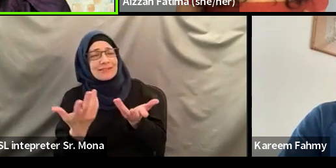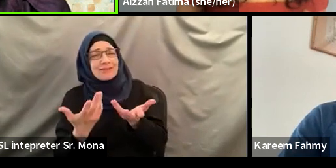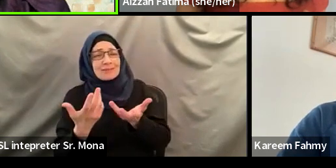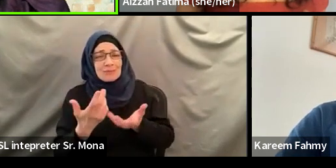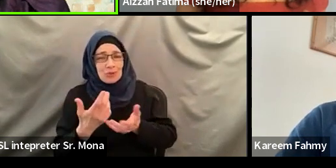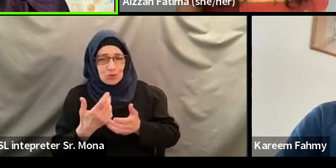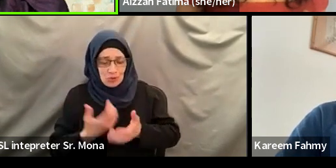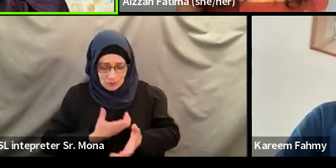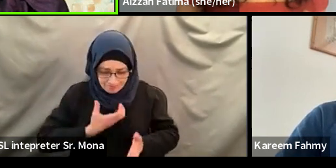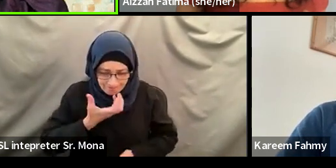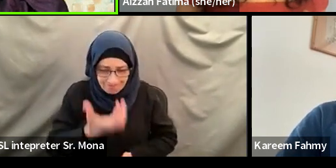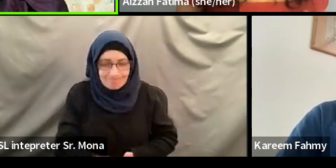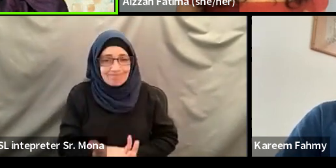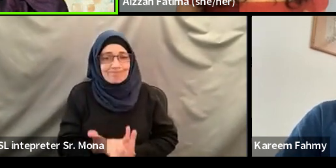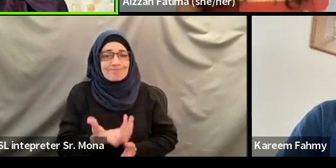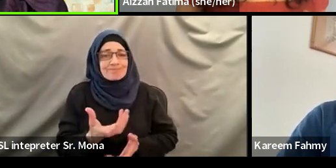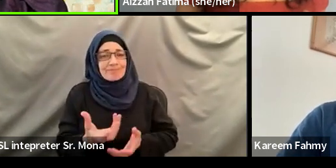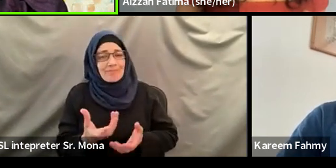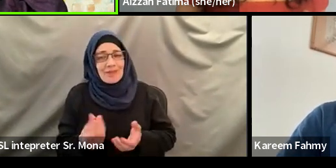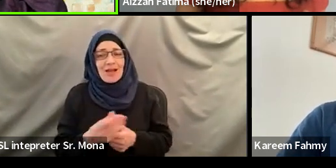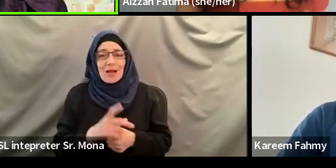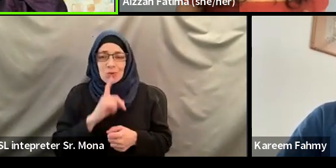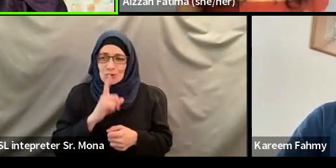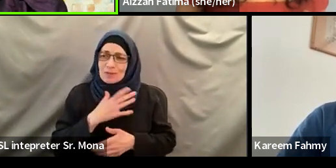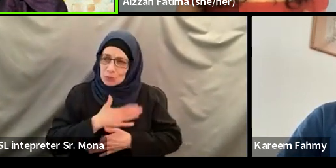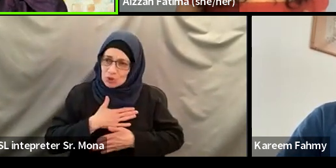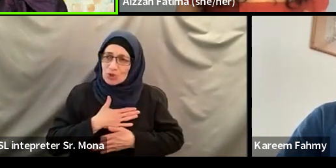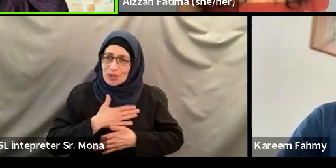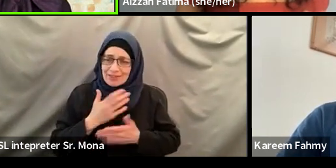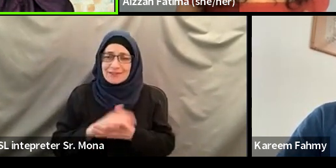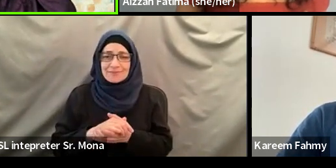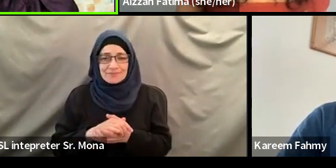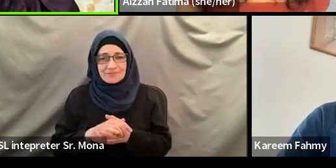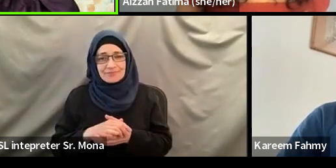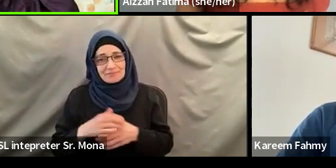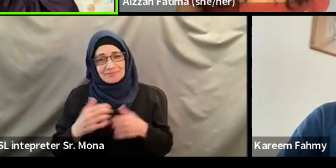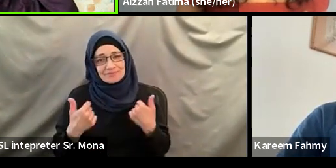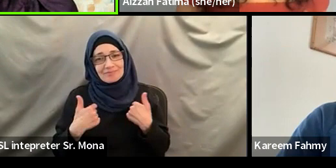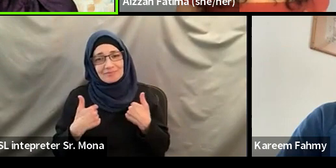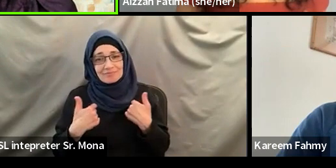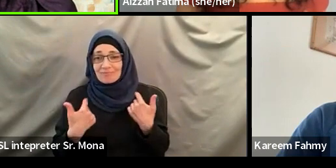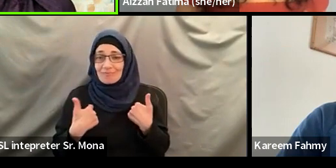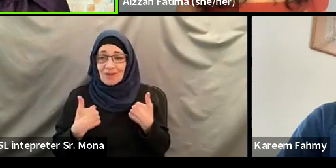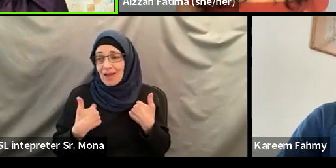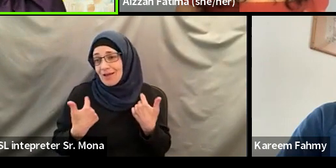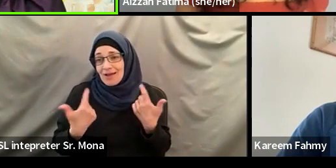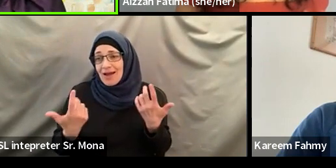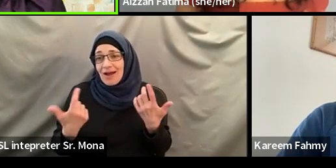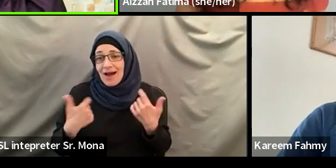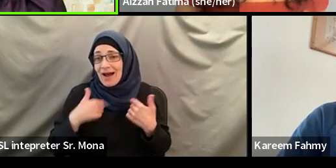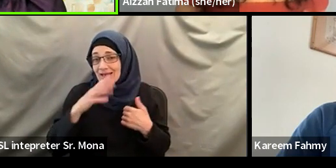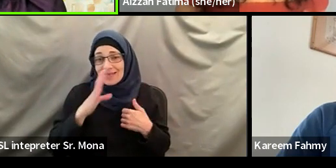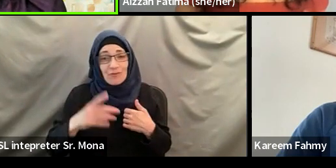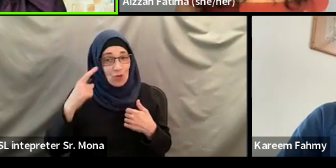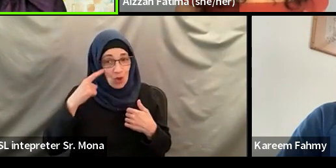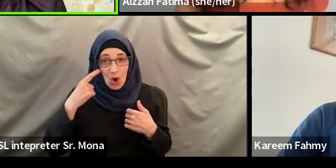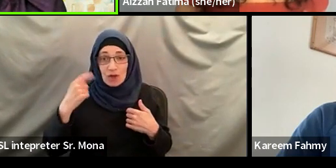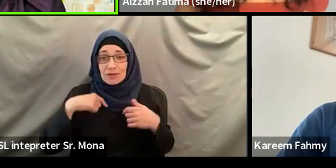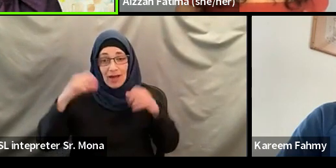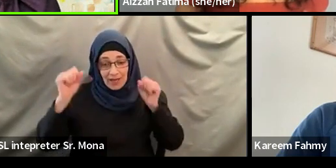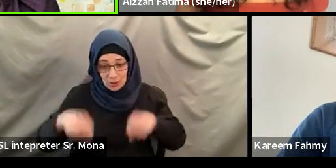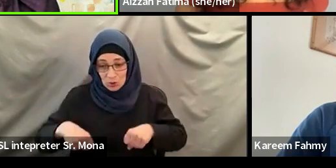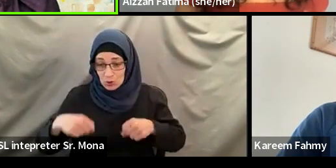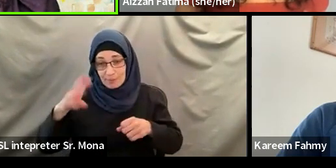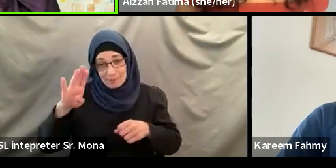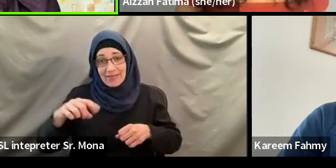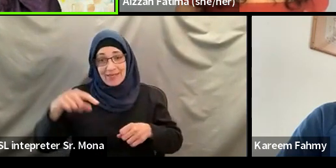vulnerability. Truly appreciated. As a younger person, yeah, I didn't think I would ever be in a space like this. So I thank